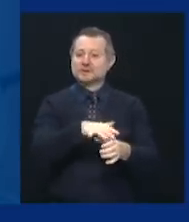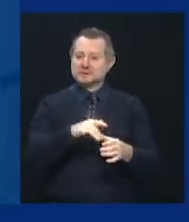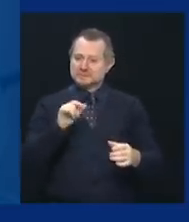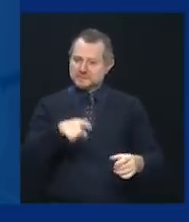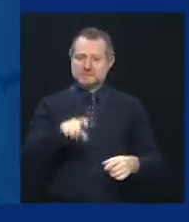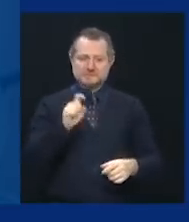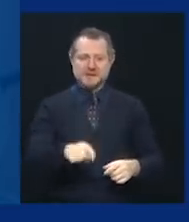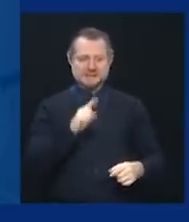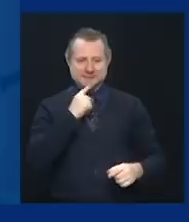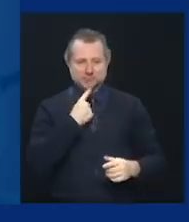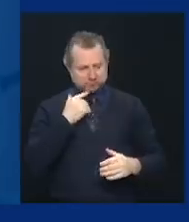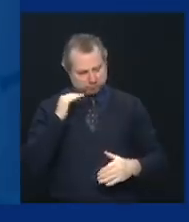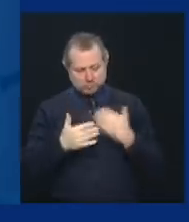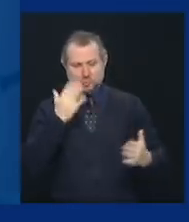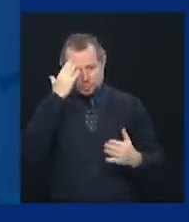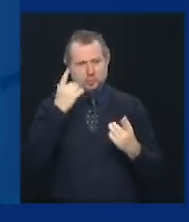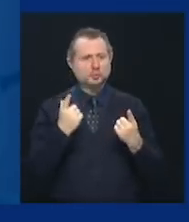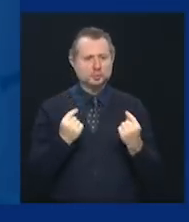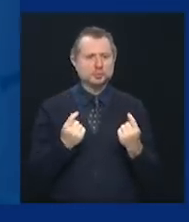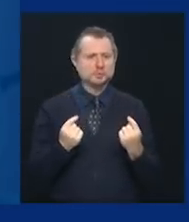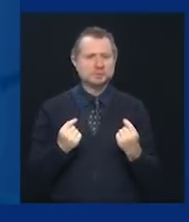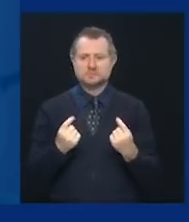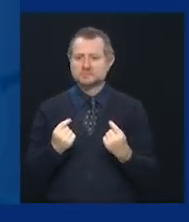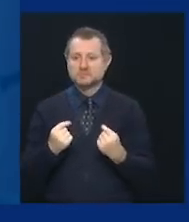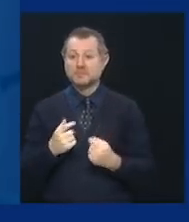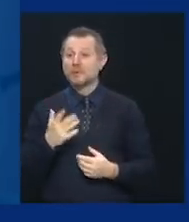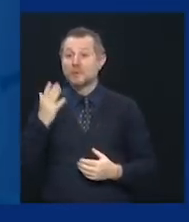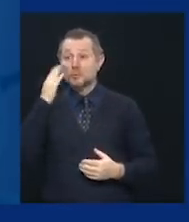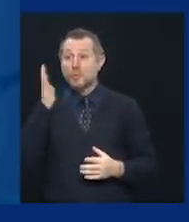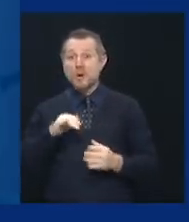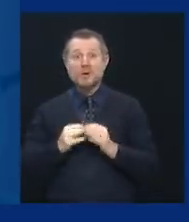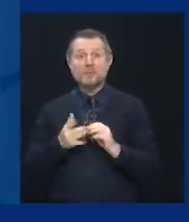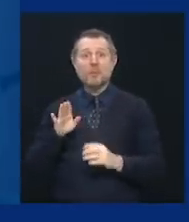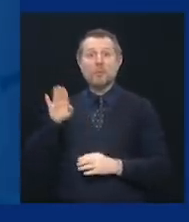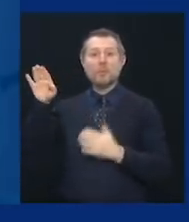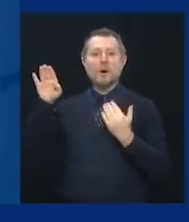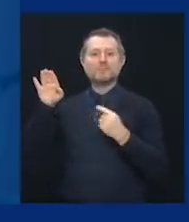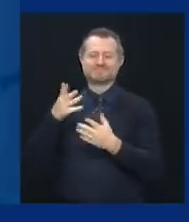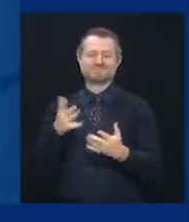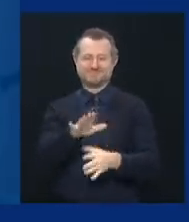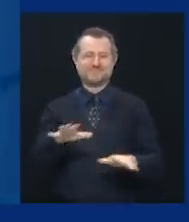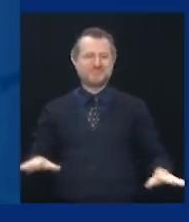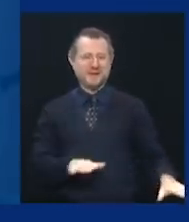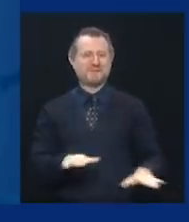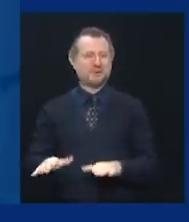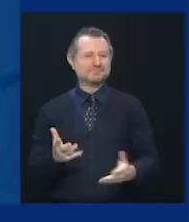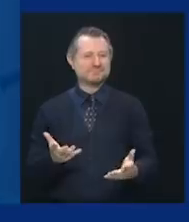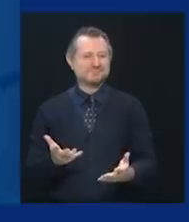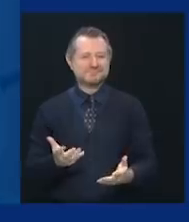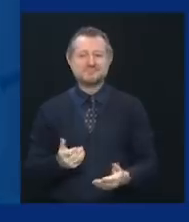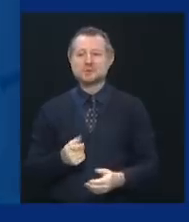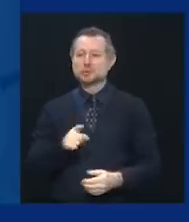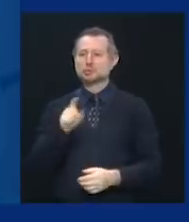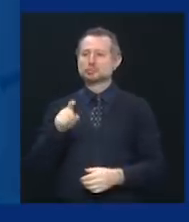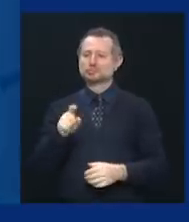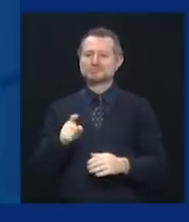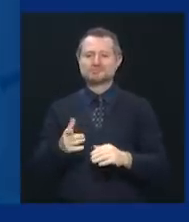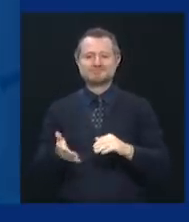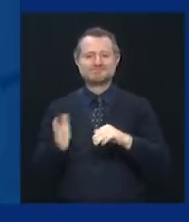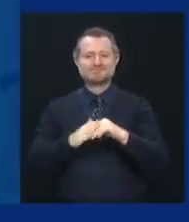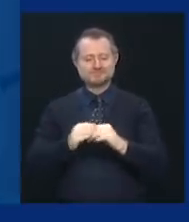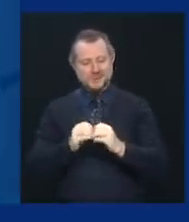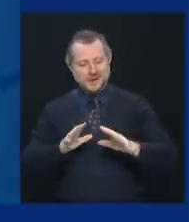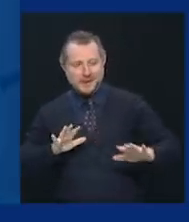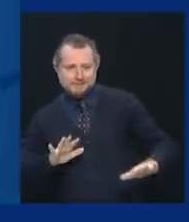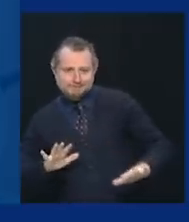is a function of that region's behavior. People in the Finger Lakes should be more cautious than people in